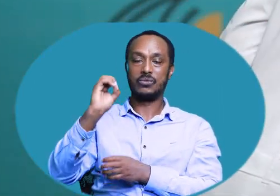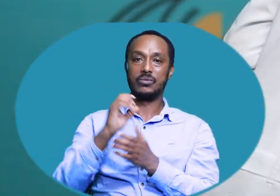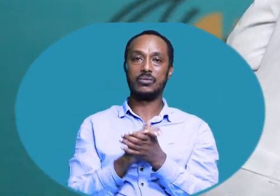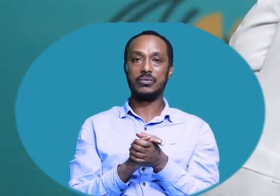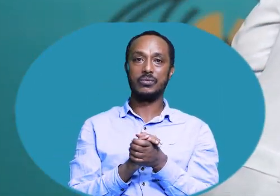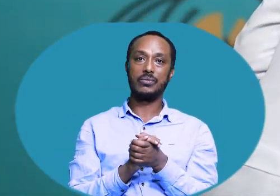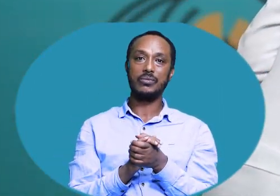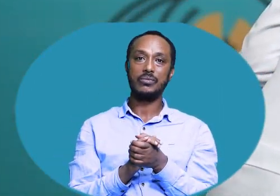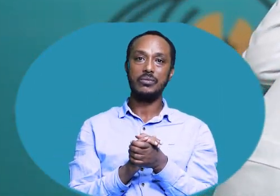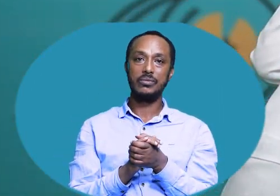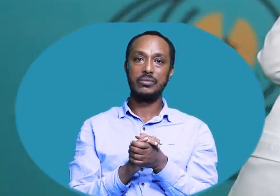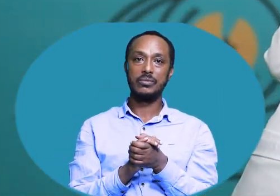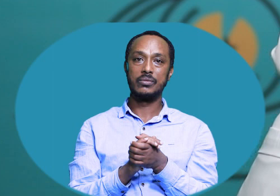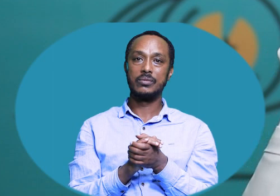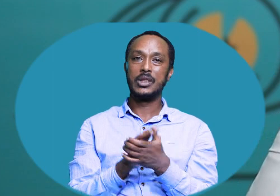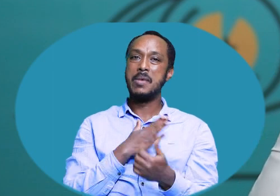4,